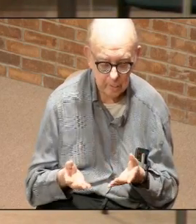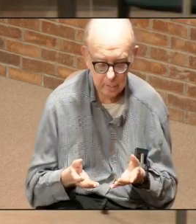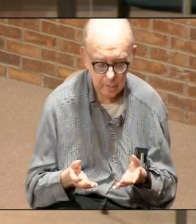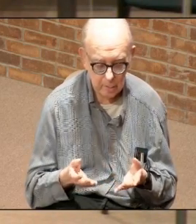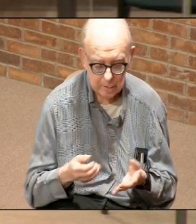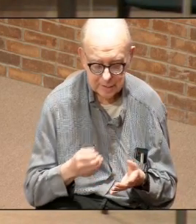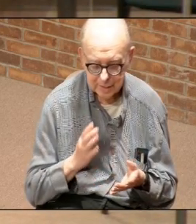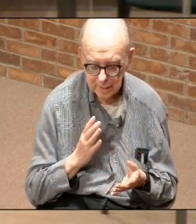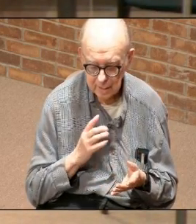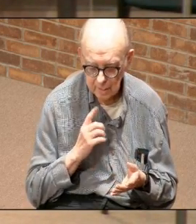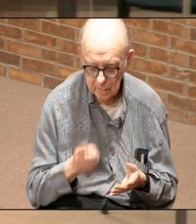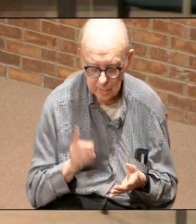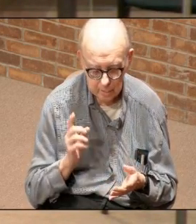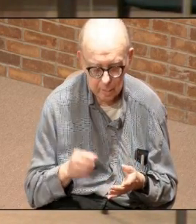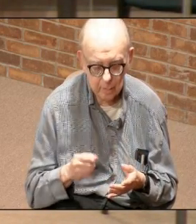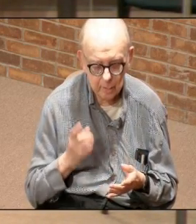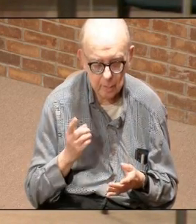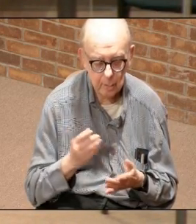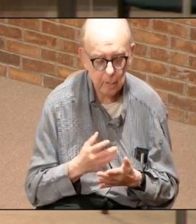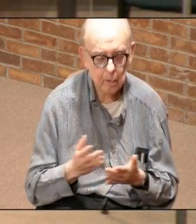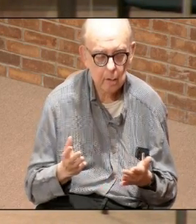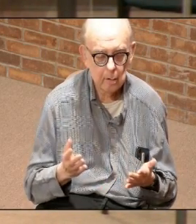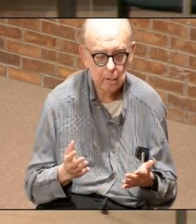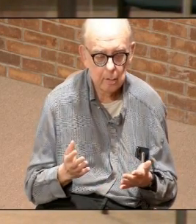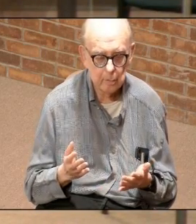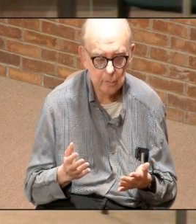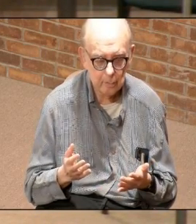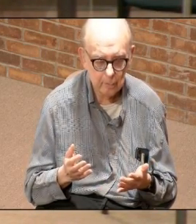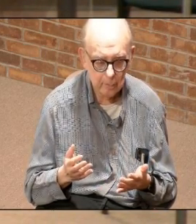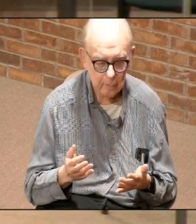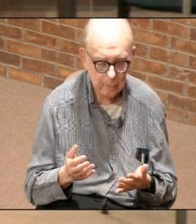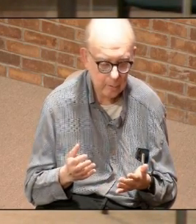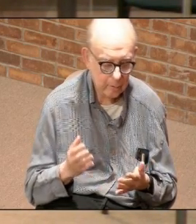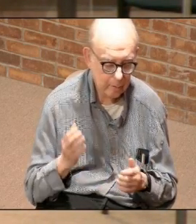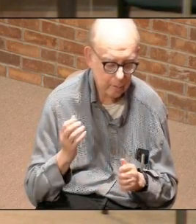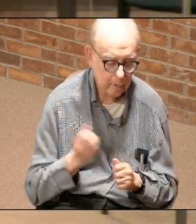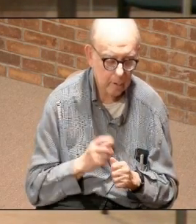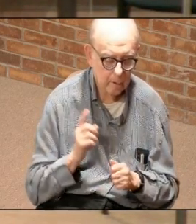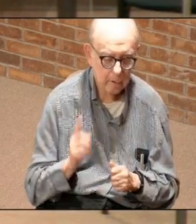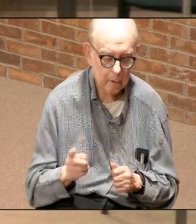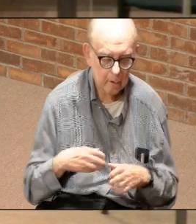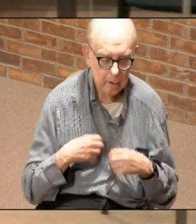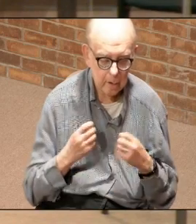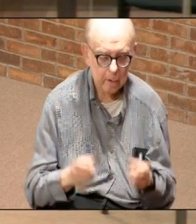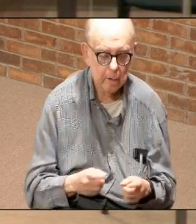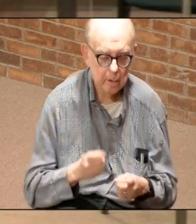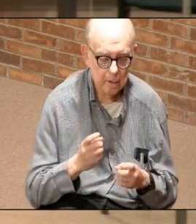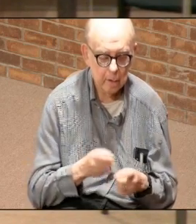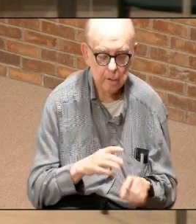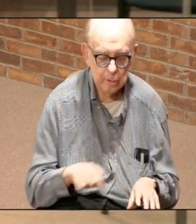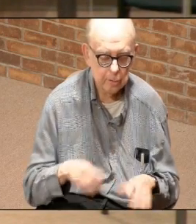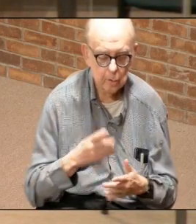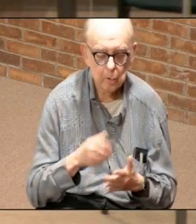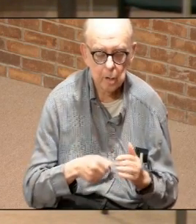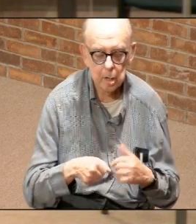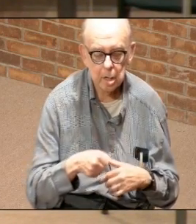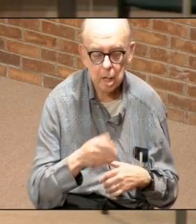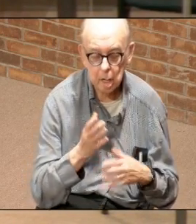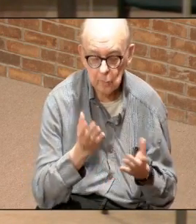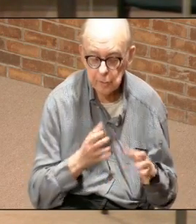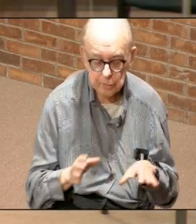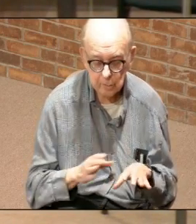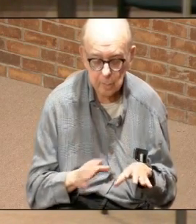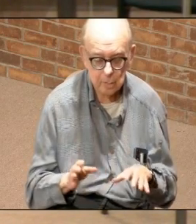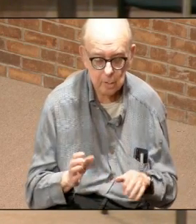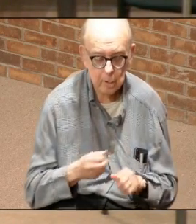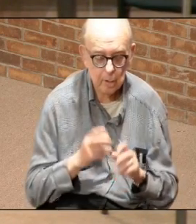This is God. So you need to understand something. Every one of us are given gifts to do what it is that God wants us to do.